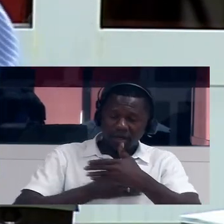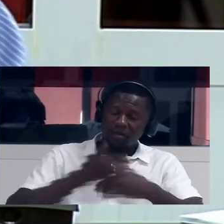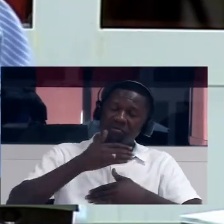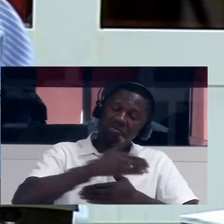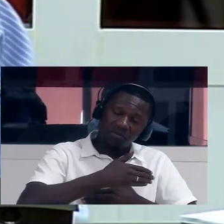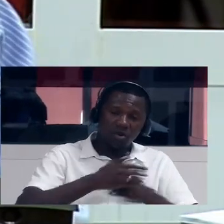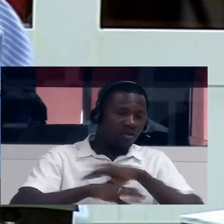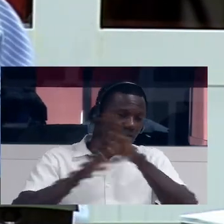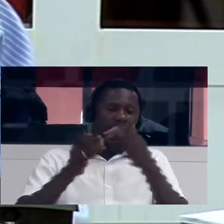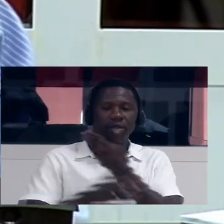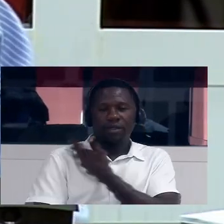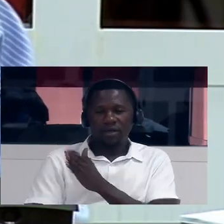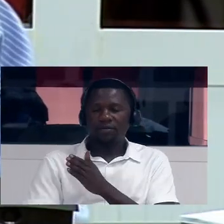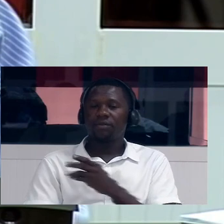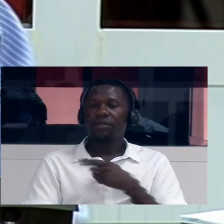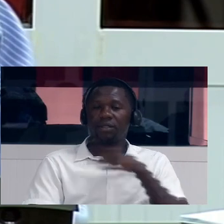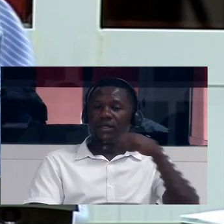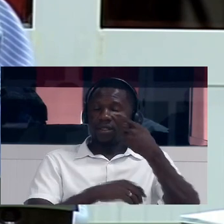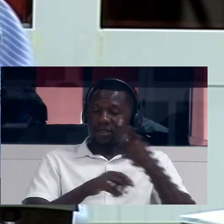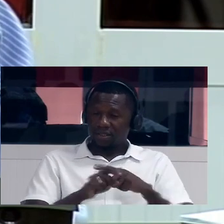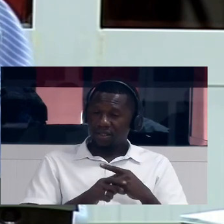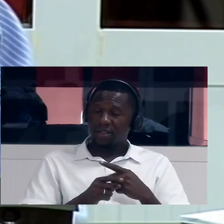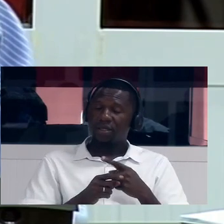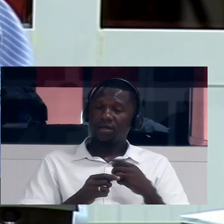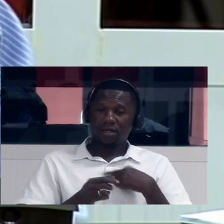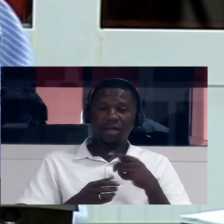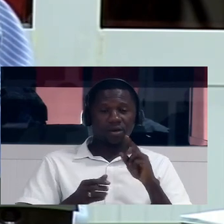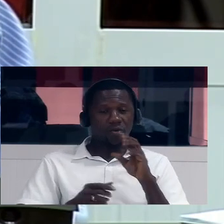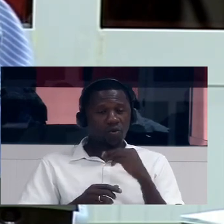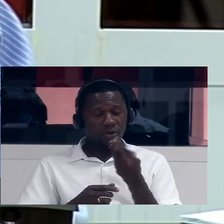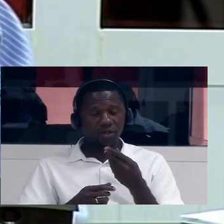left. The next thing I did was I invited Mr. Ahmad Bah.